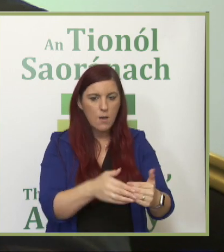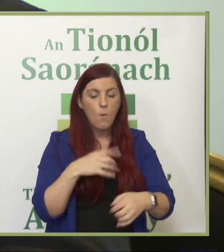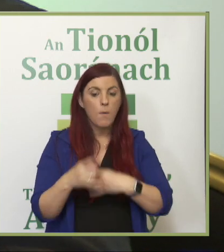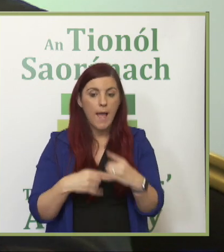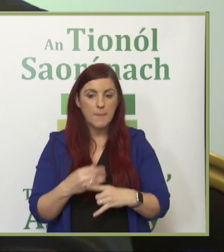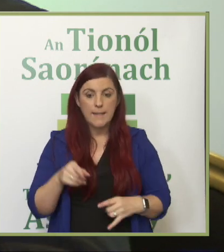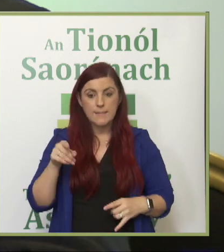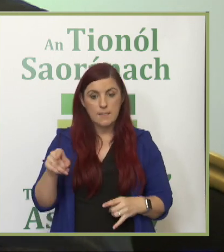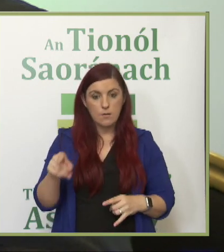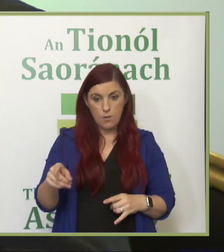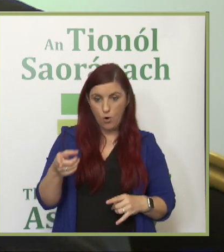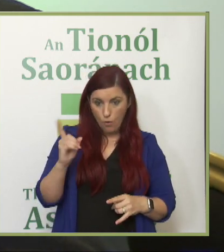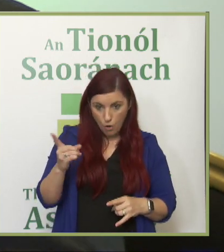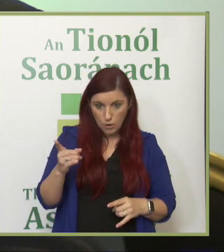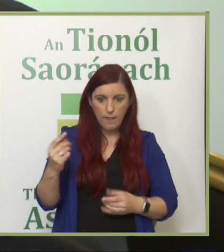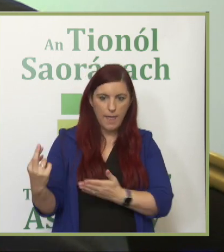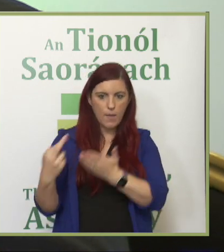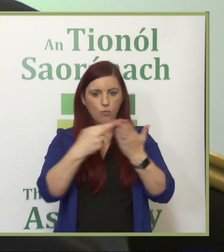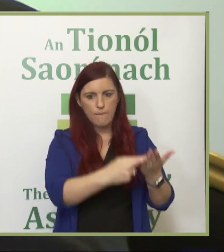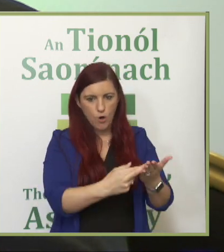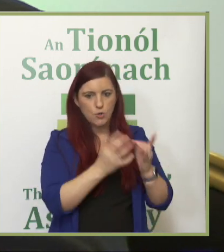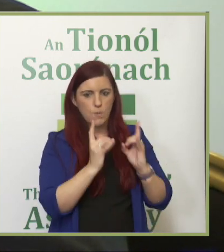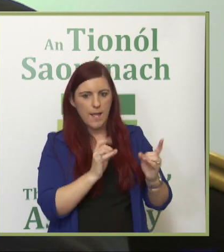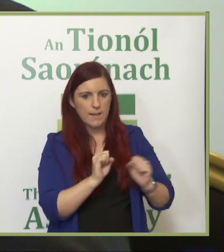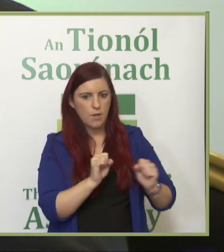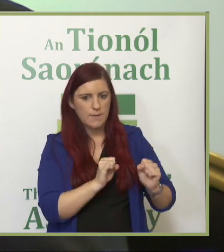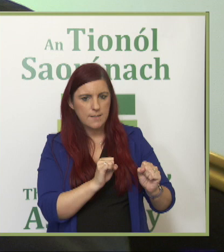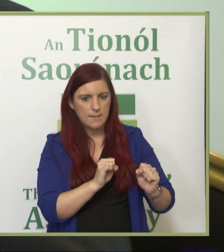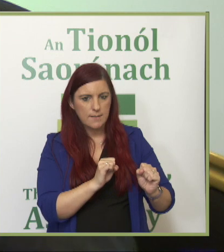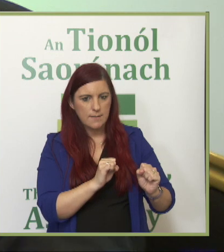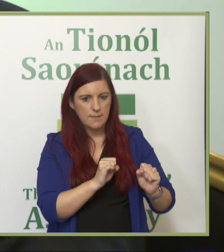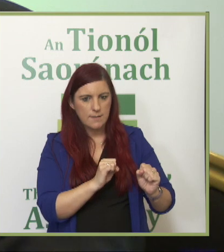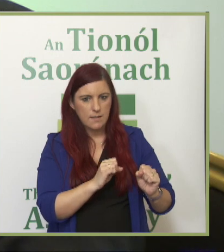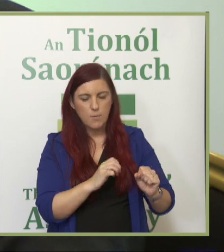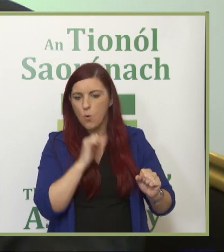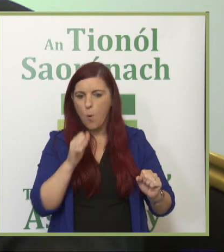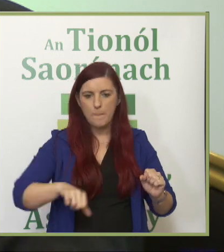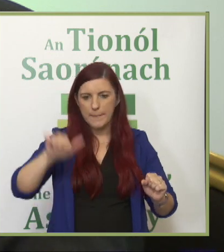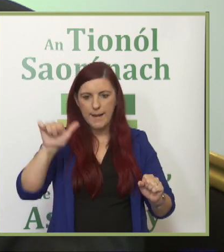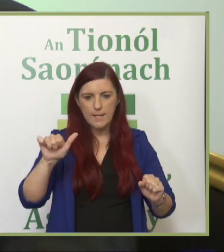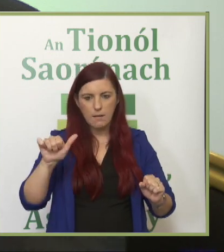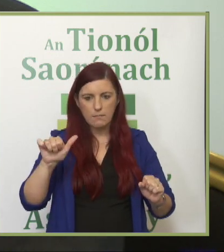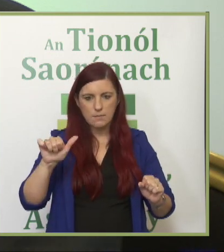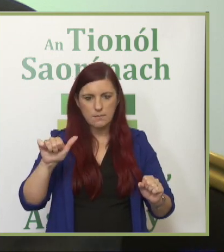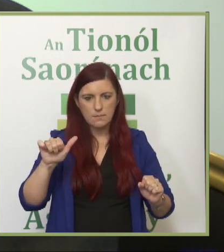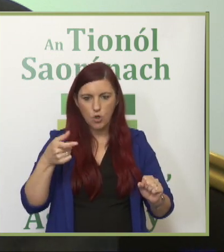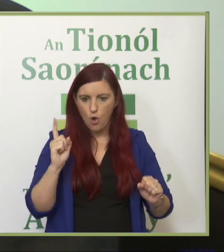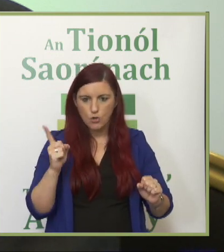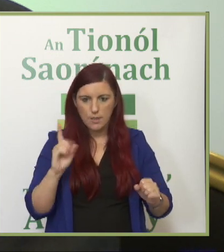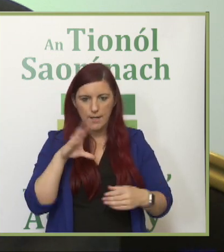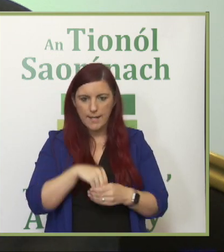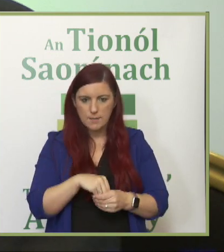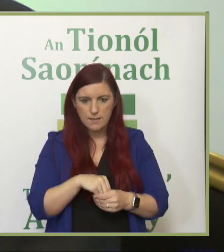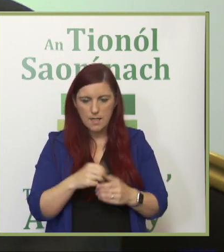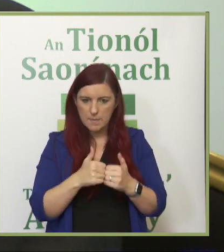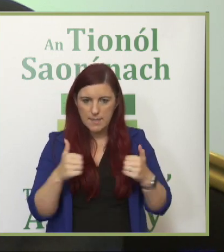guard will make the referral to the health service, but there will not be an adult caution associated with that referral. It's on the second